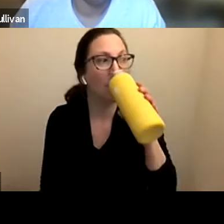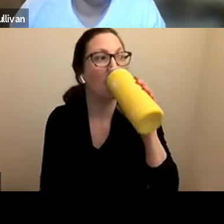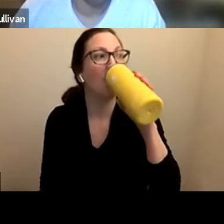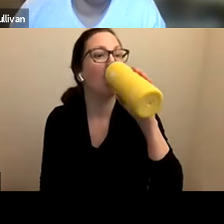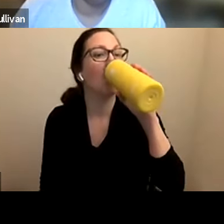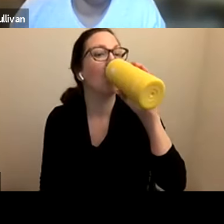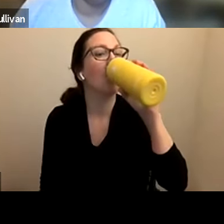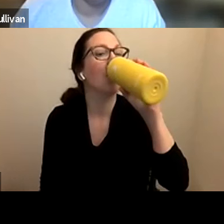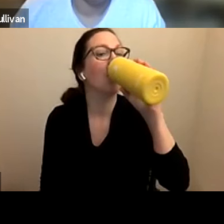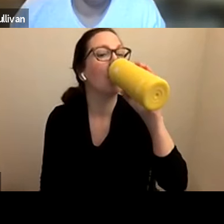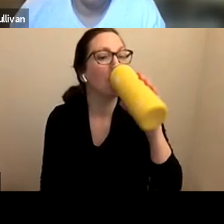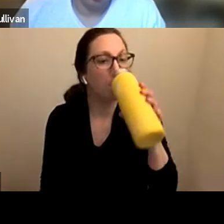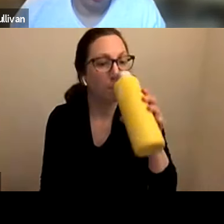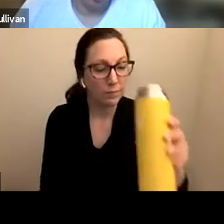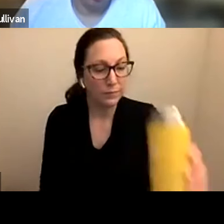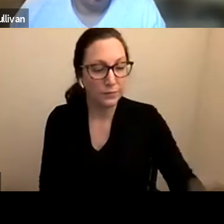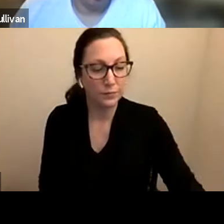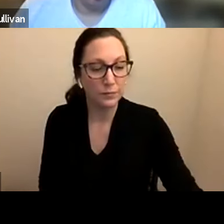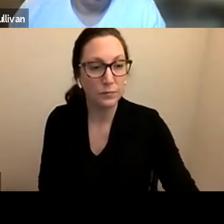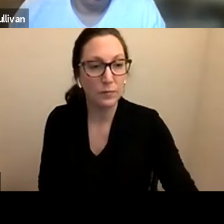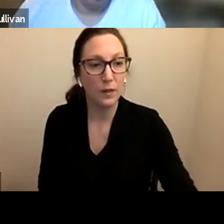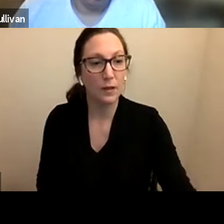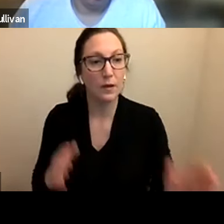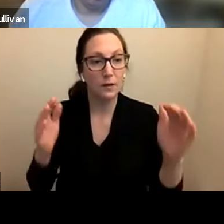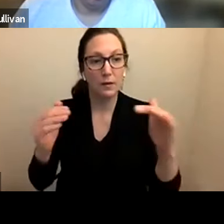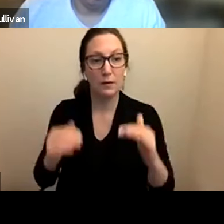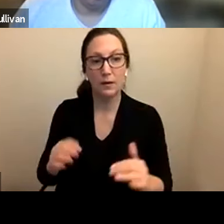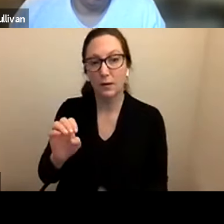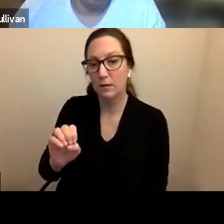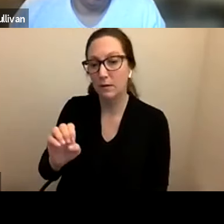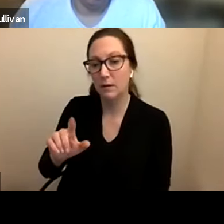I will go to the next speaker. Elise Morgan.